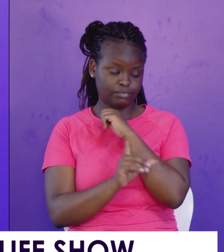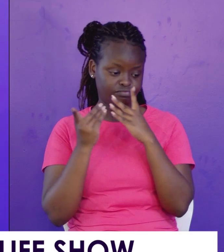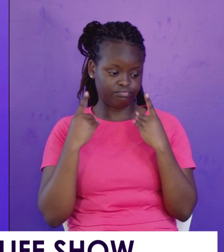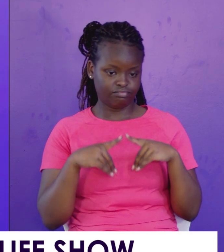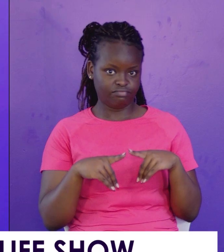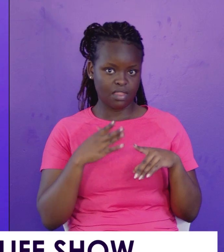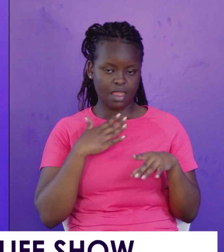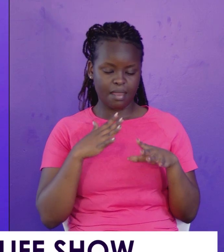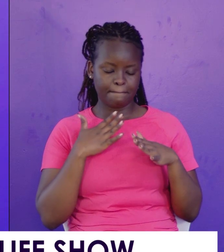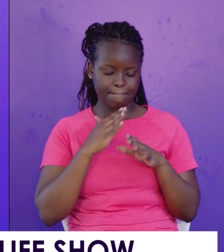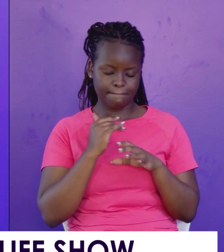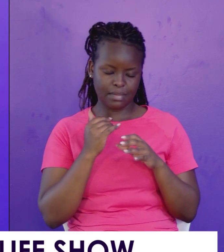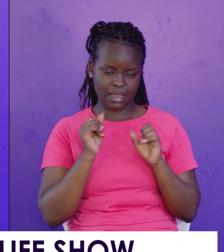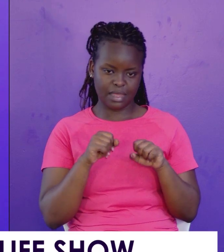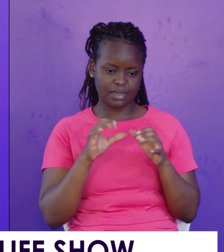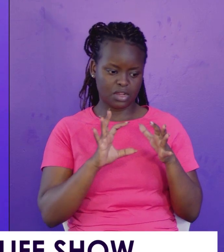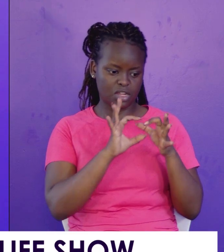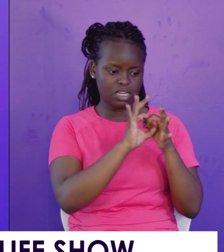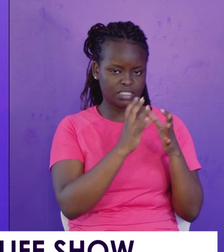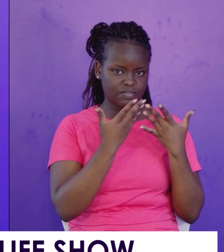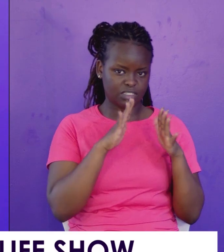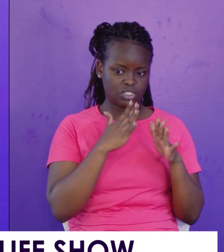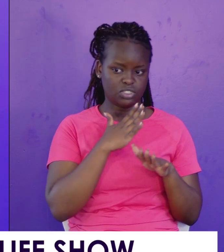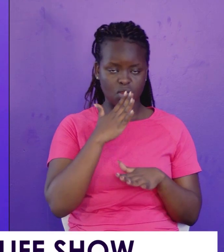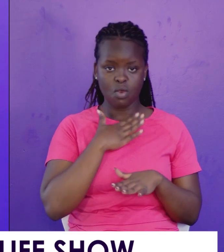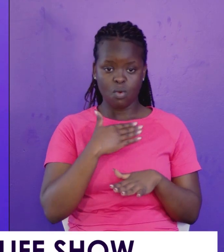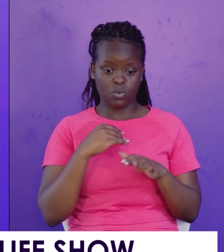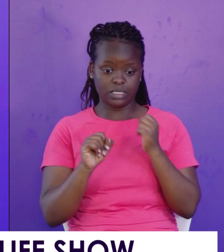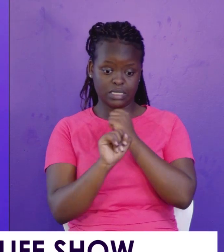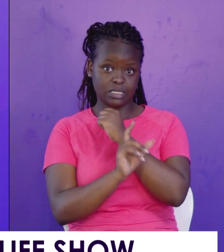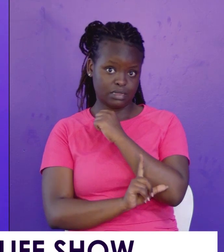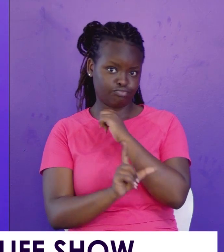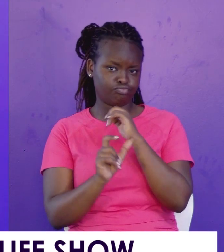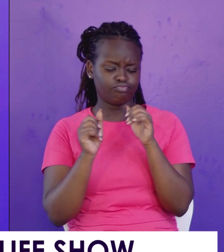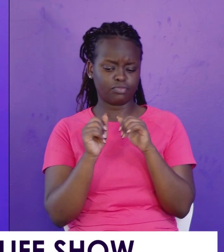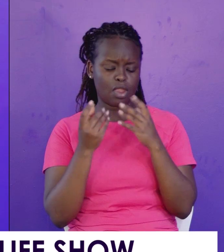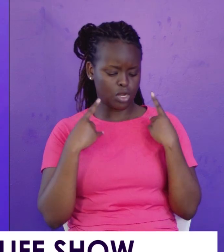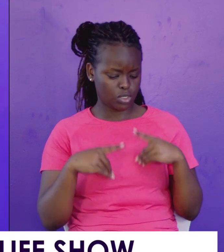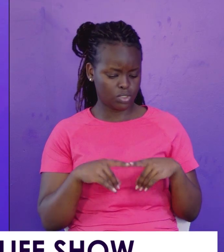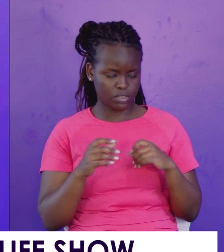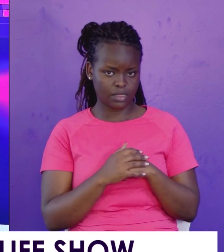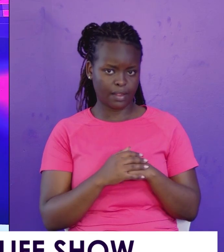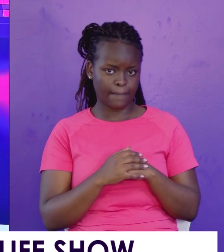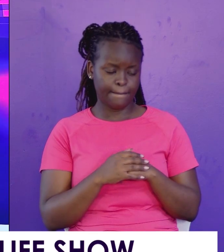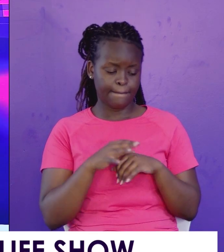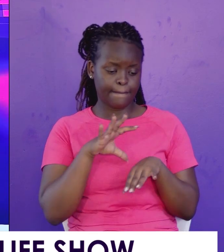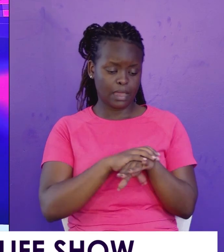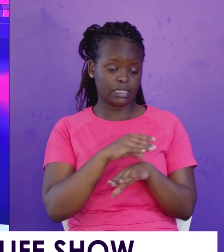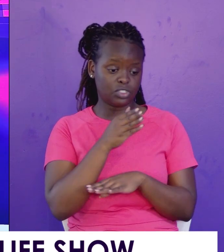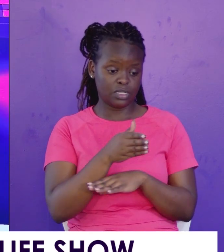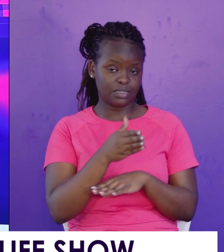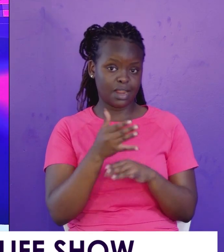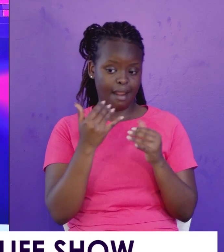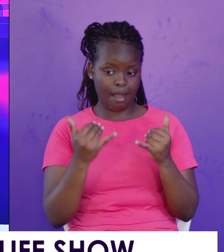managed to connect him to someone who sells it. He is serious. He wants a Senegalese clothing. And you will find that those now Yes. have become